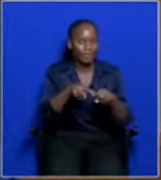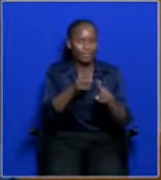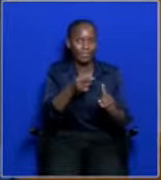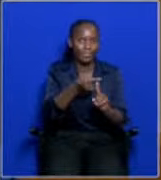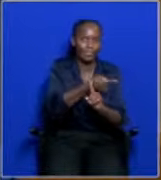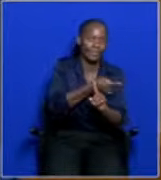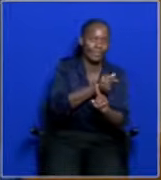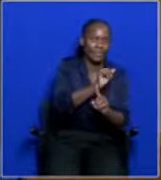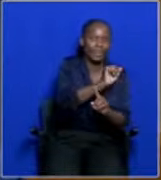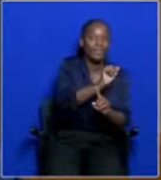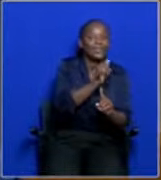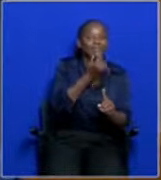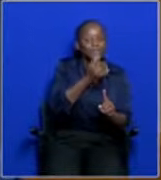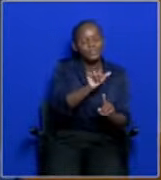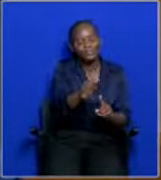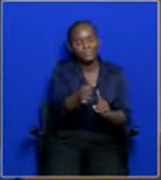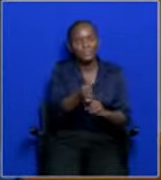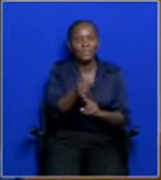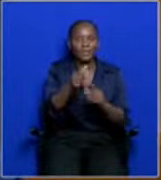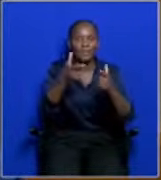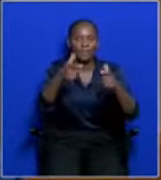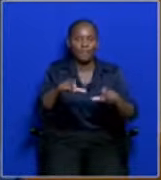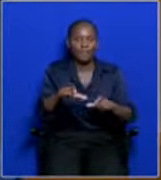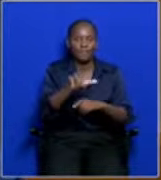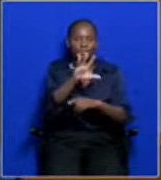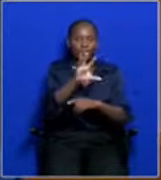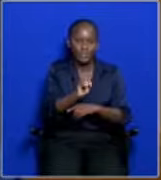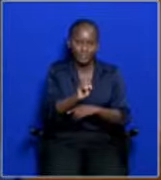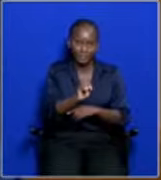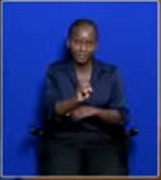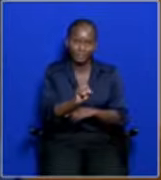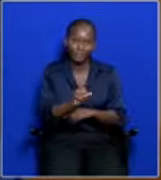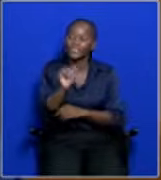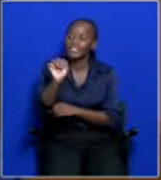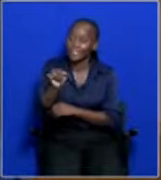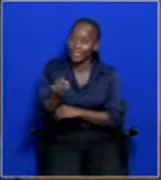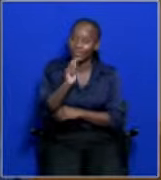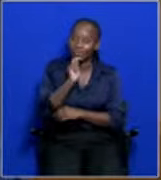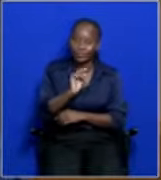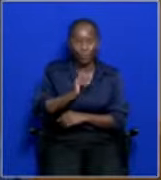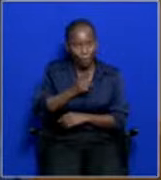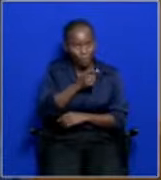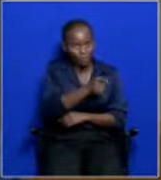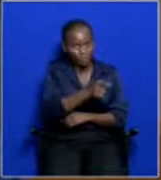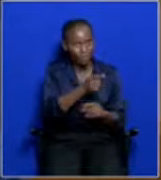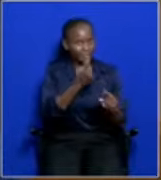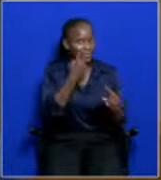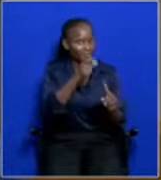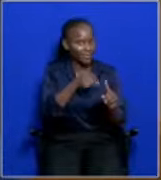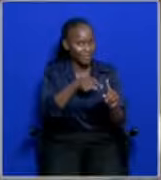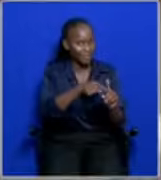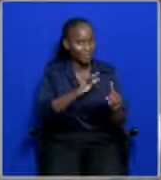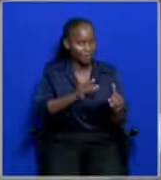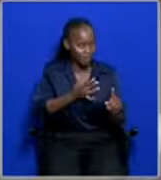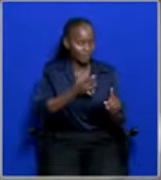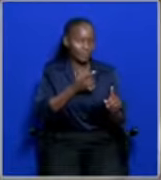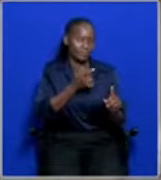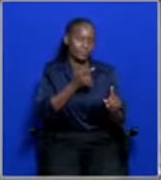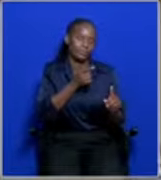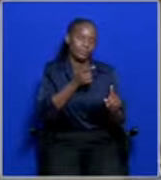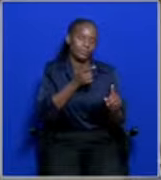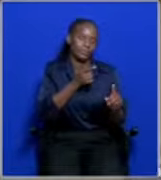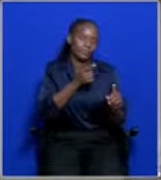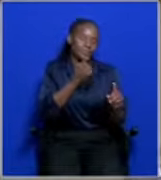wanted him to, what I wanted him to deal with. However, the issues I've since addressed All right. are issues I would have addressed